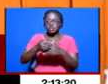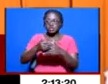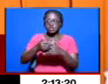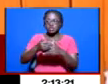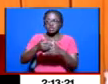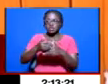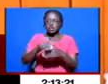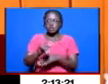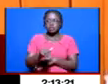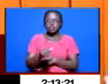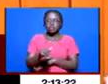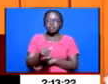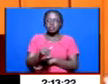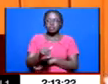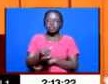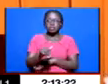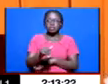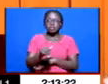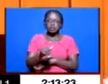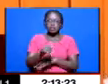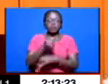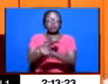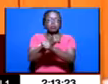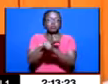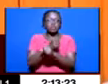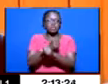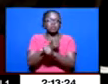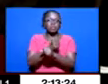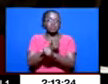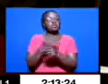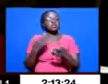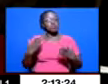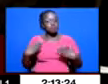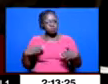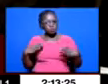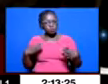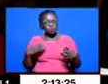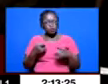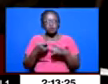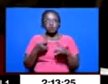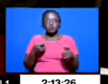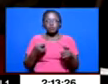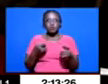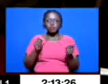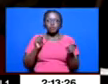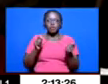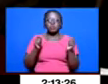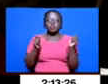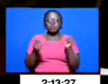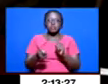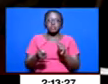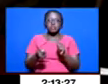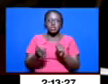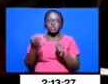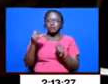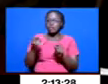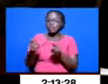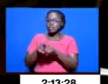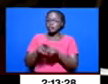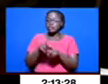that supposed to protect the people from amendments by even the